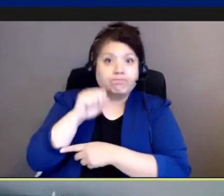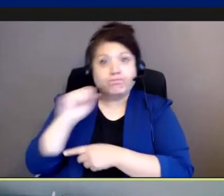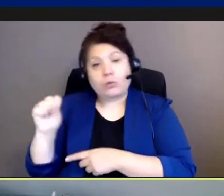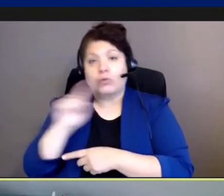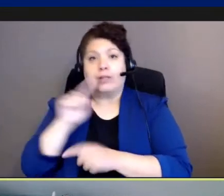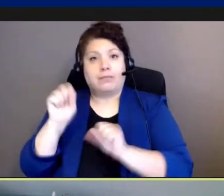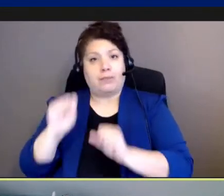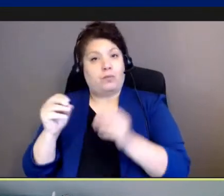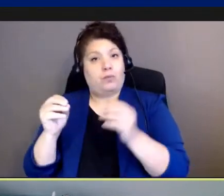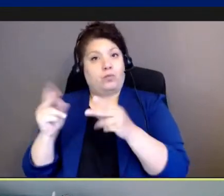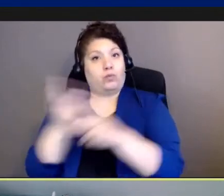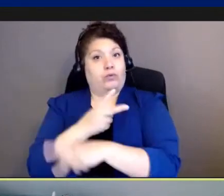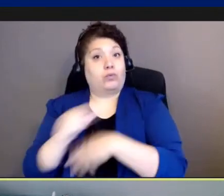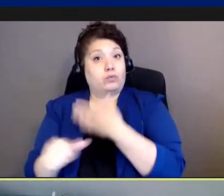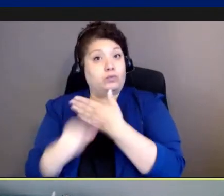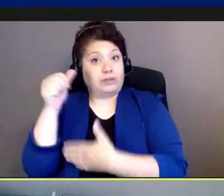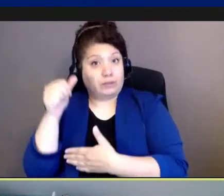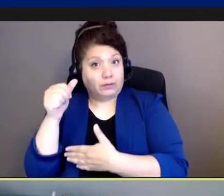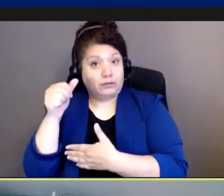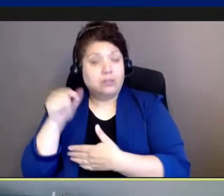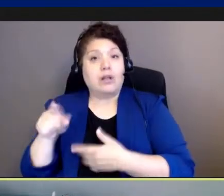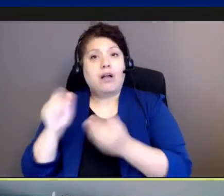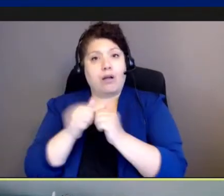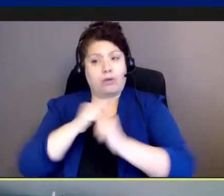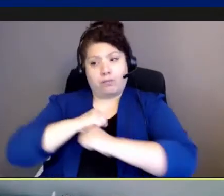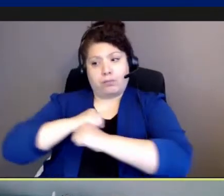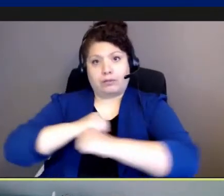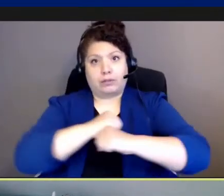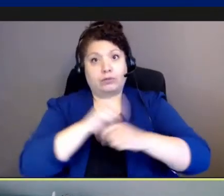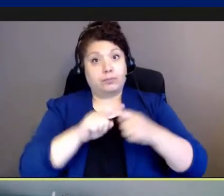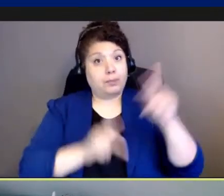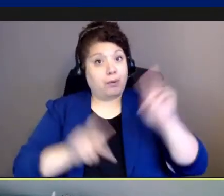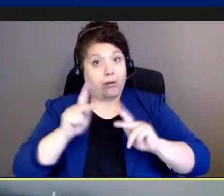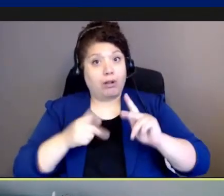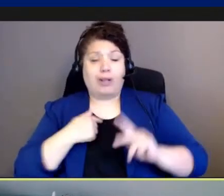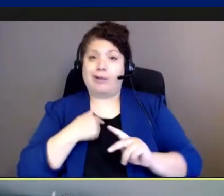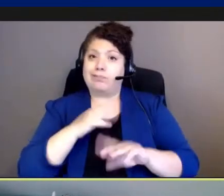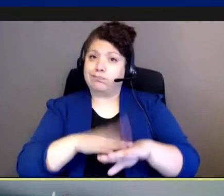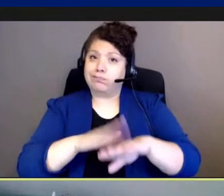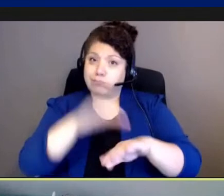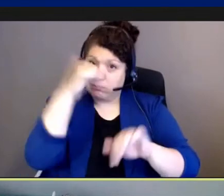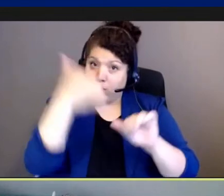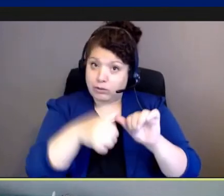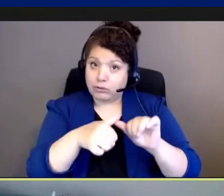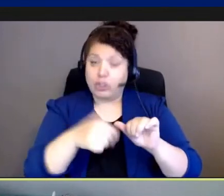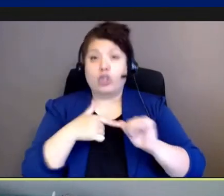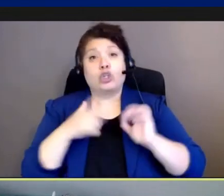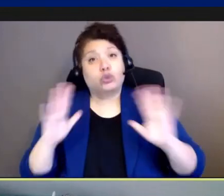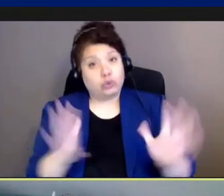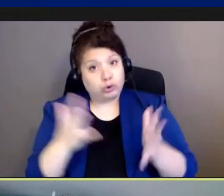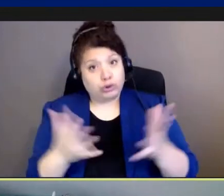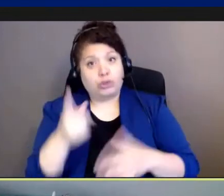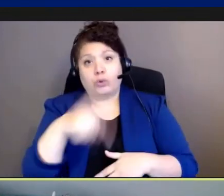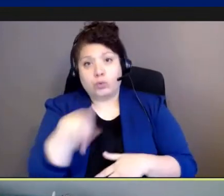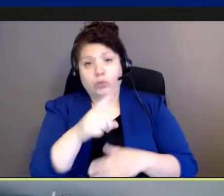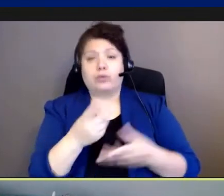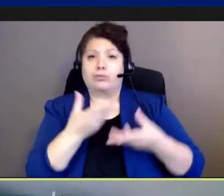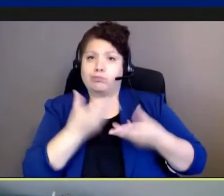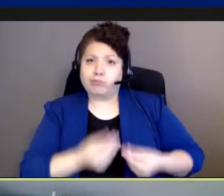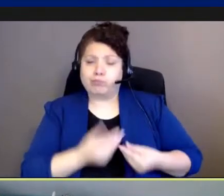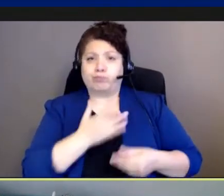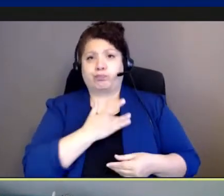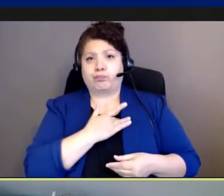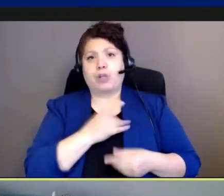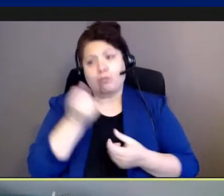being able to protect others. OPH is reminding and encouraging Ottawa residents to remain COVID kind this holiday